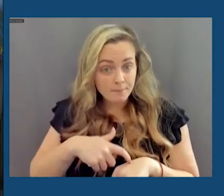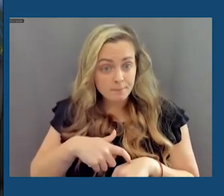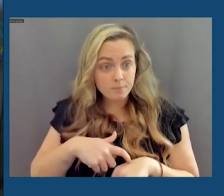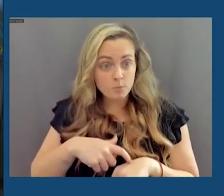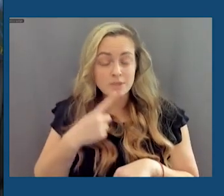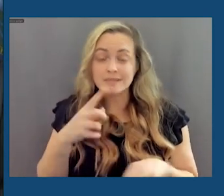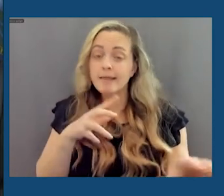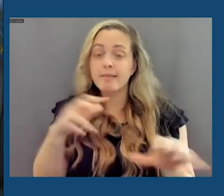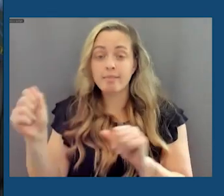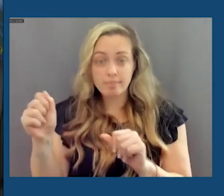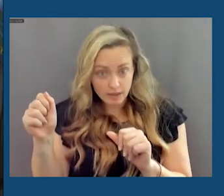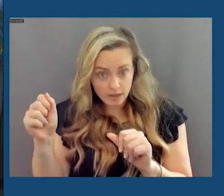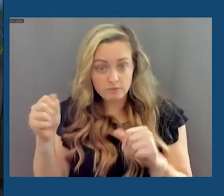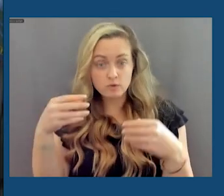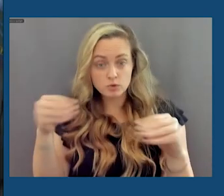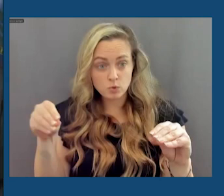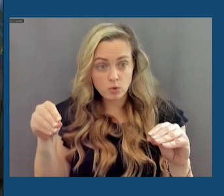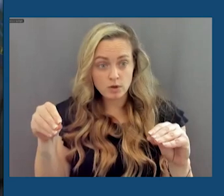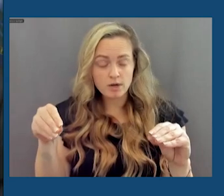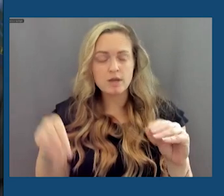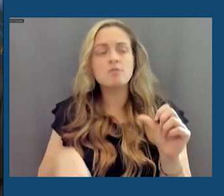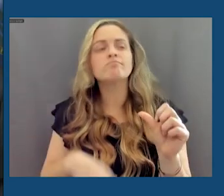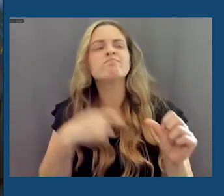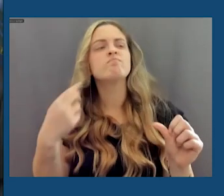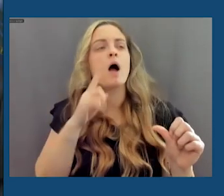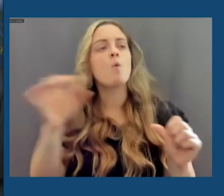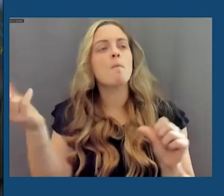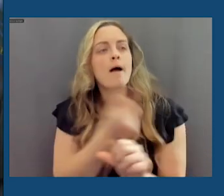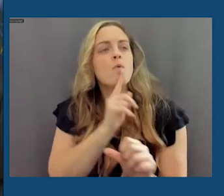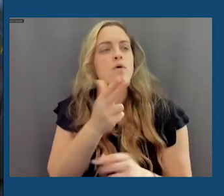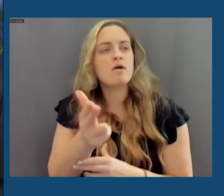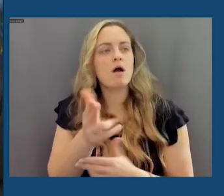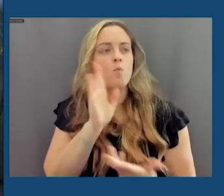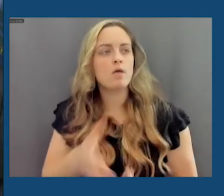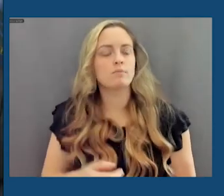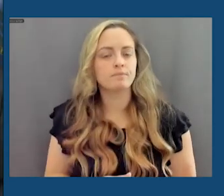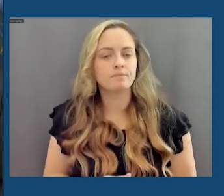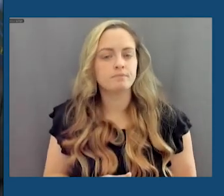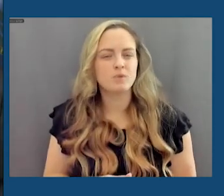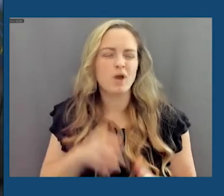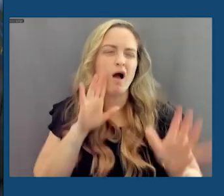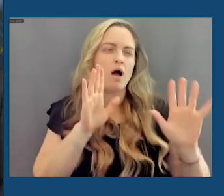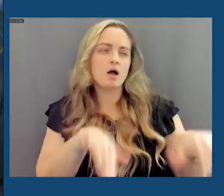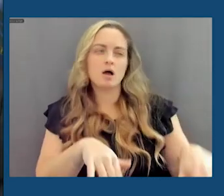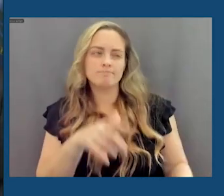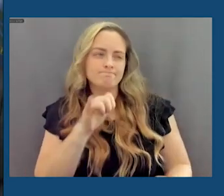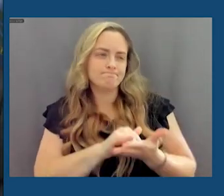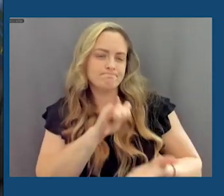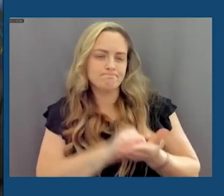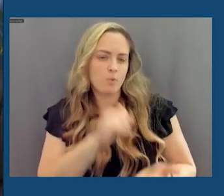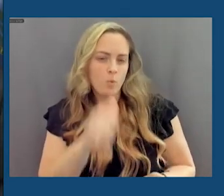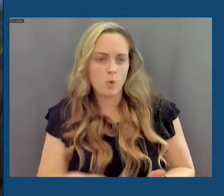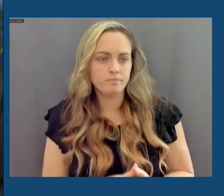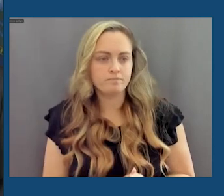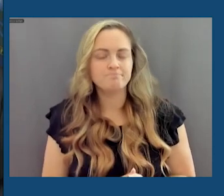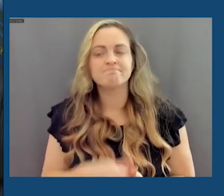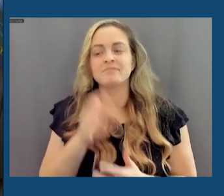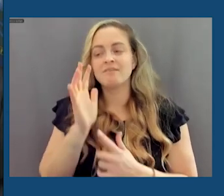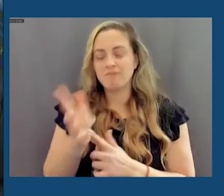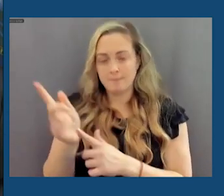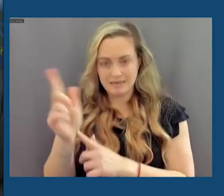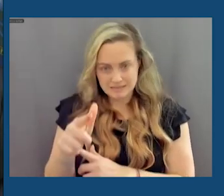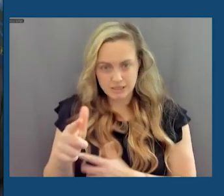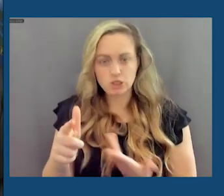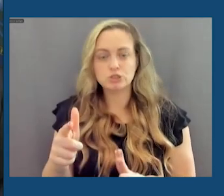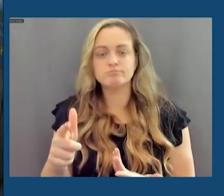store, he threatened to come back with a gun. We sort of brushed it off. We didn't think that was possible. 5 minutes later, he showed up to our store with a